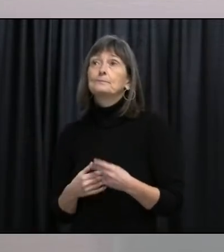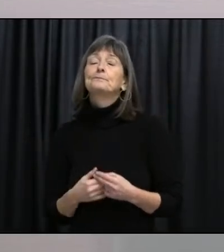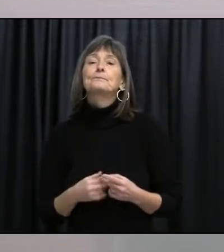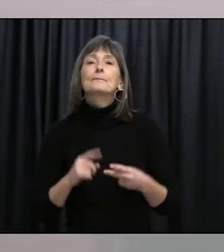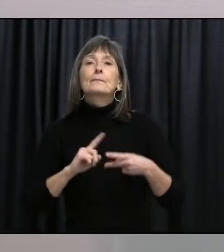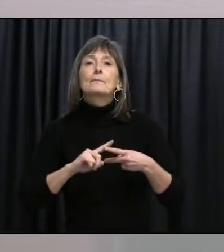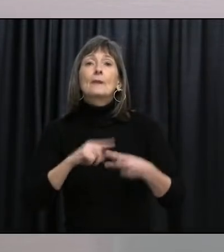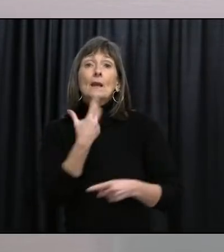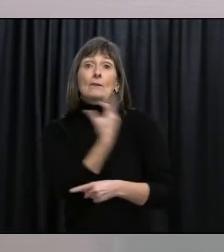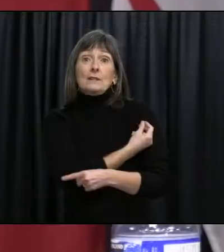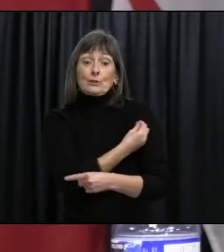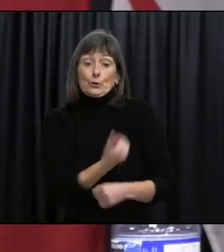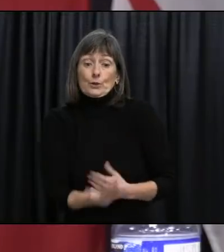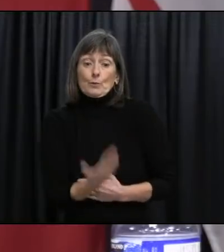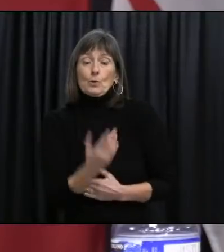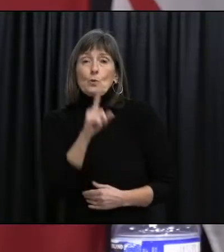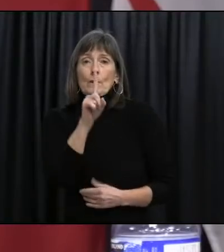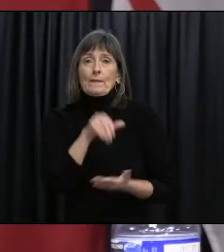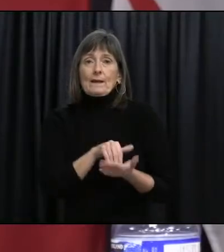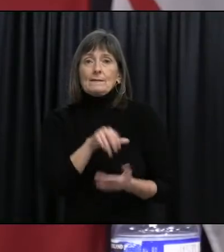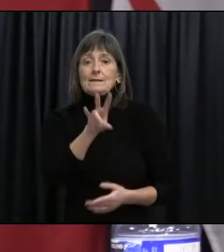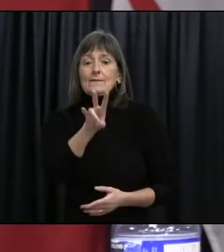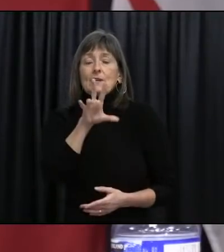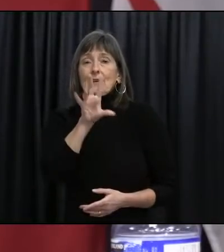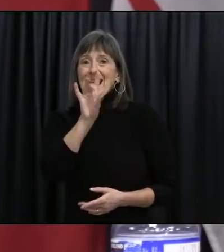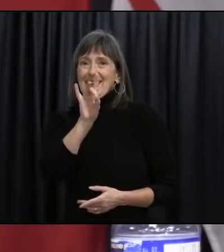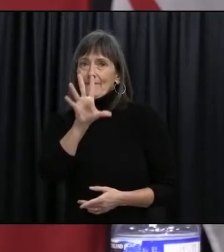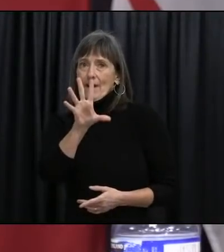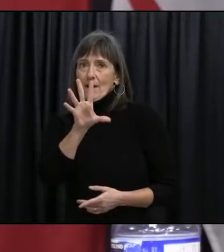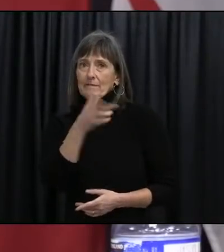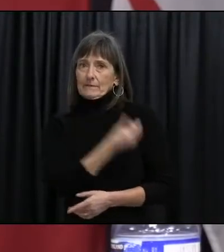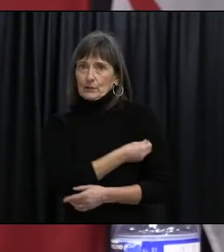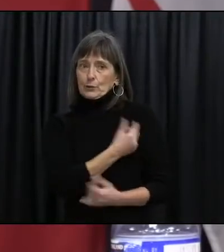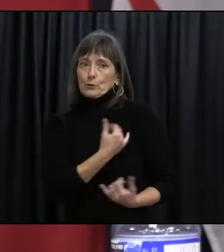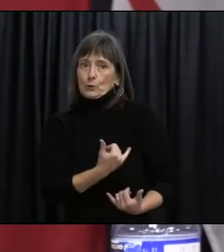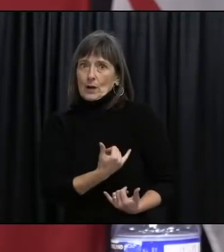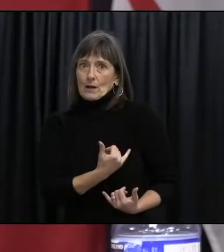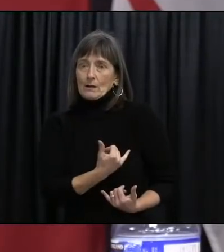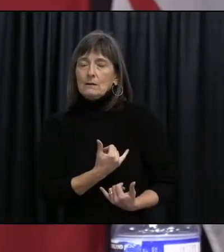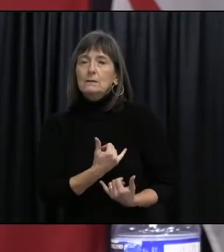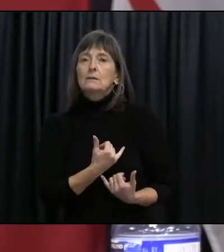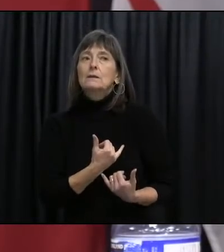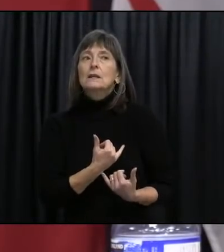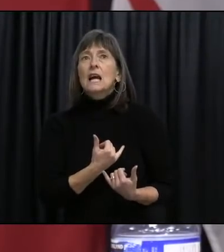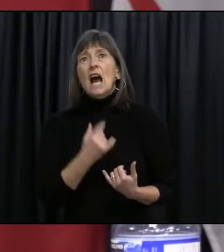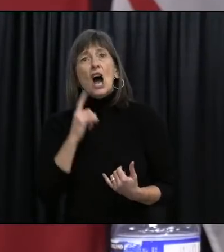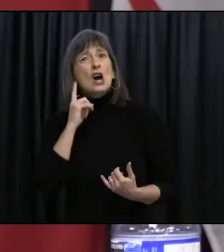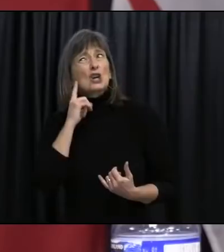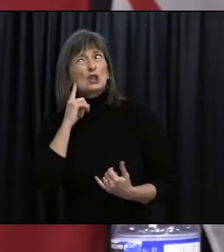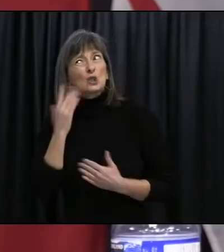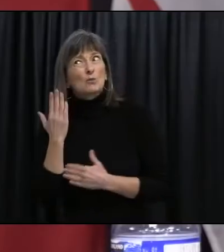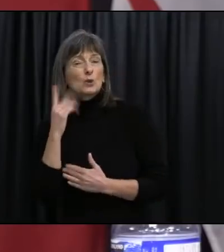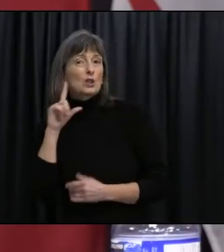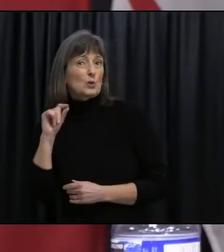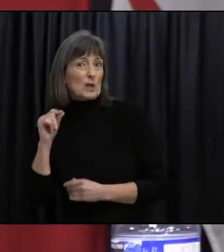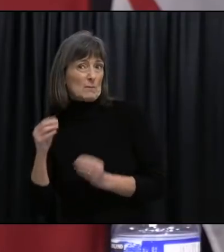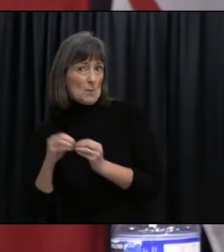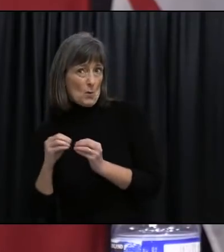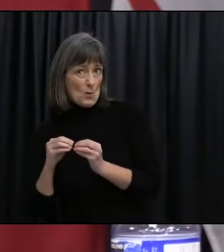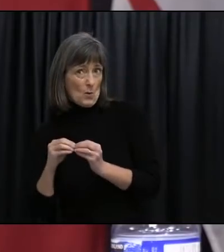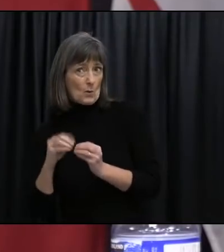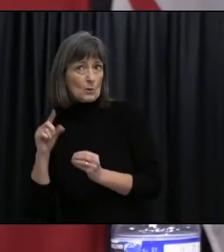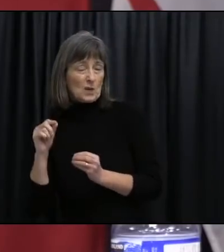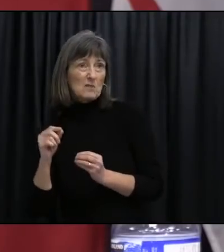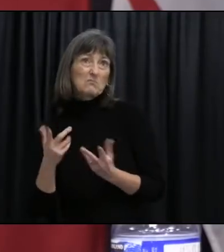have vaccinated 1,785 people. I have heard anecdotally we've done another 20 this morning, and that would